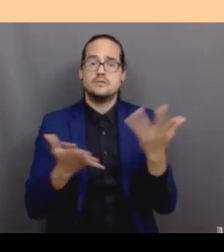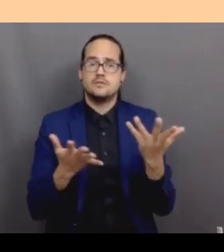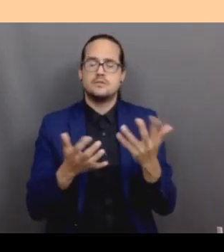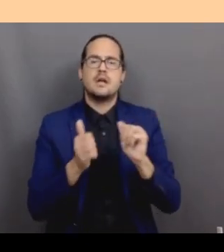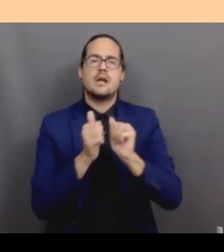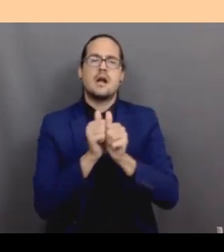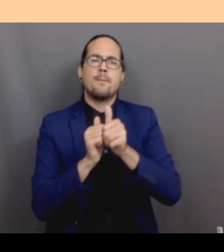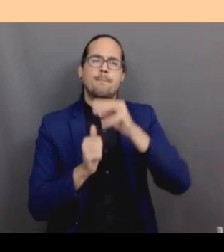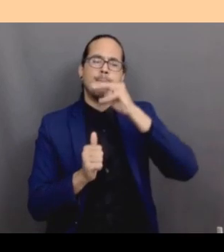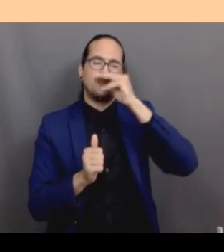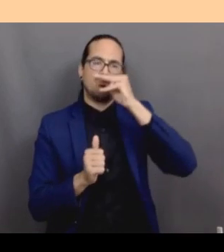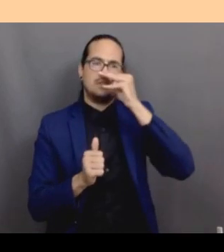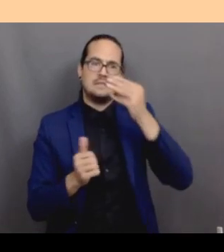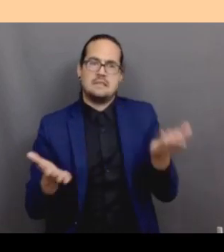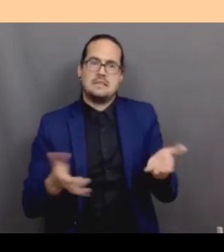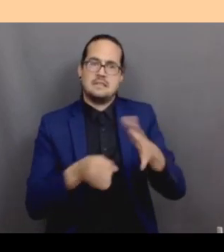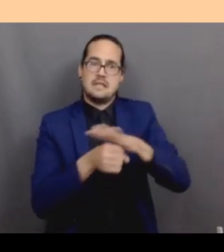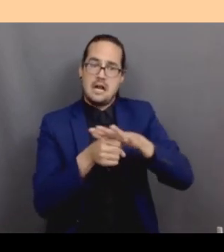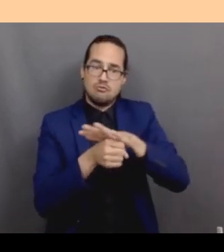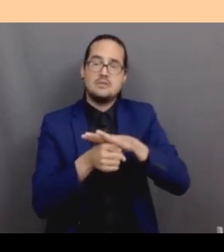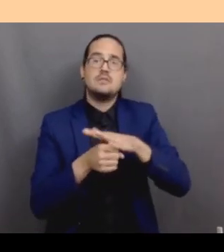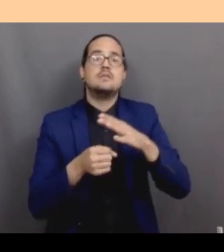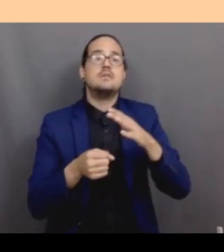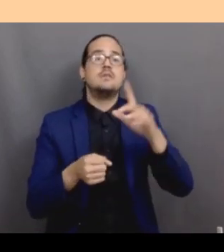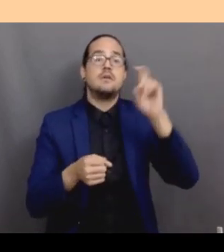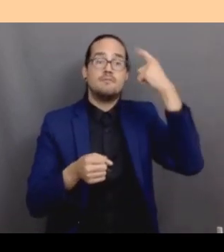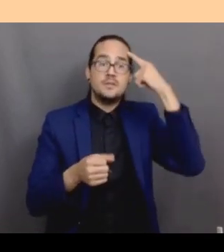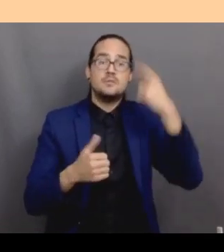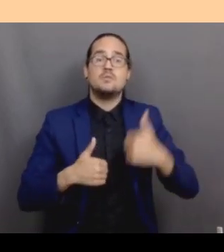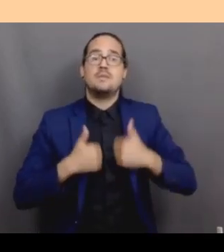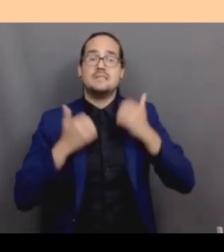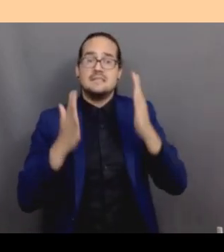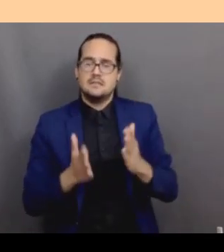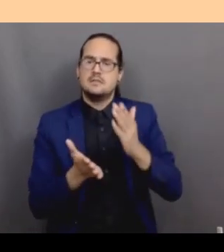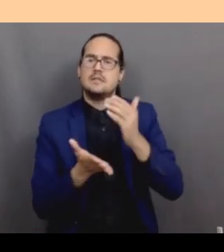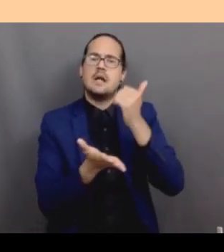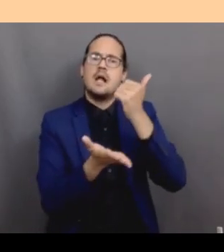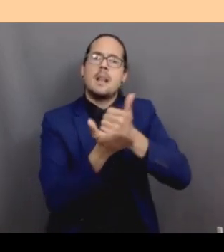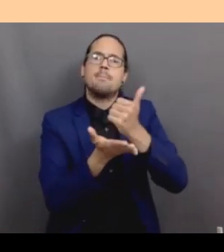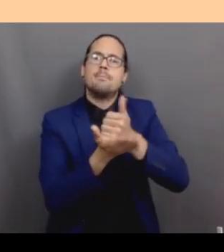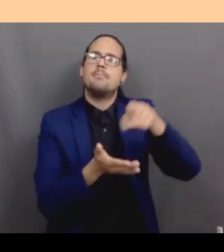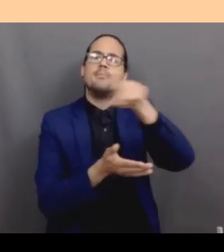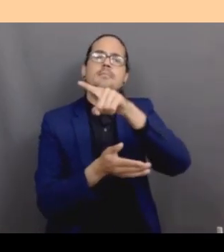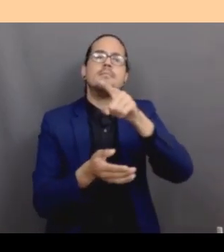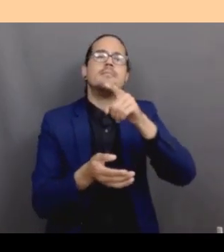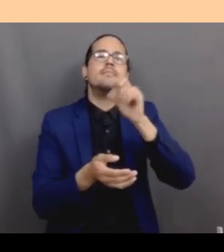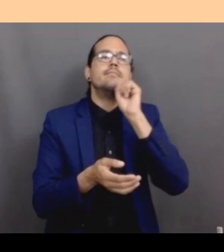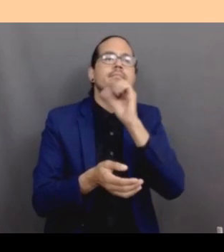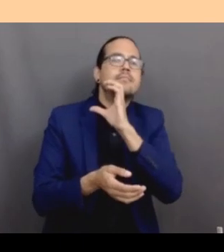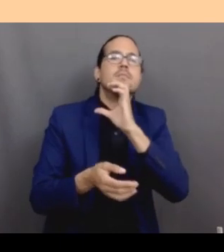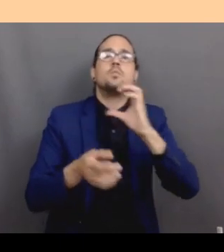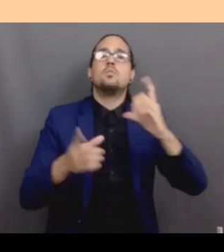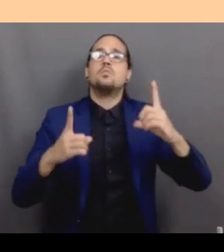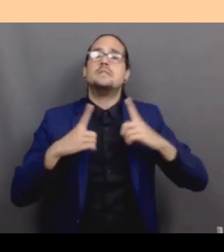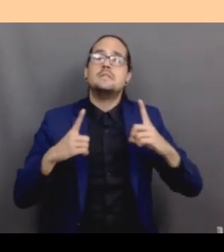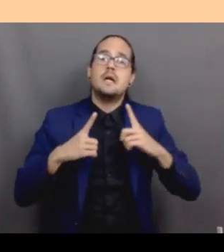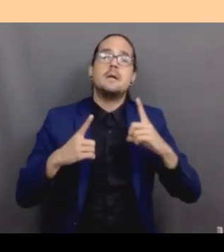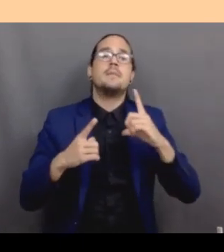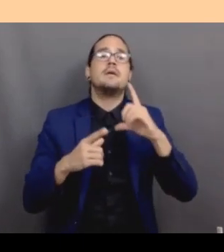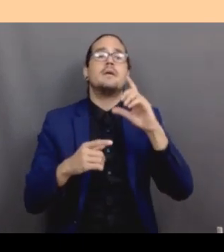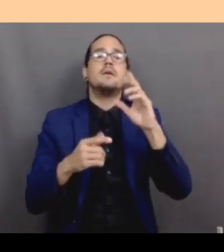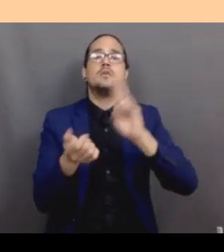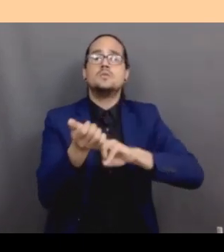our care facilities and retirement communities to protect these elders without having to isolate these